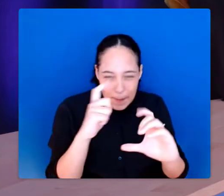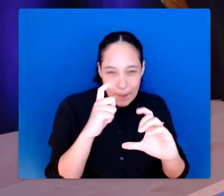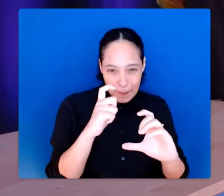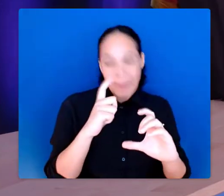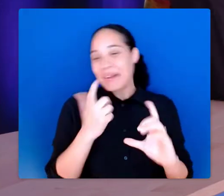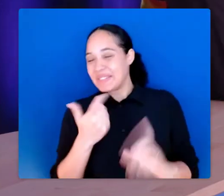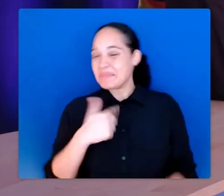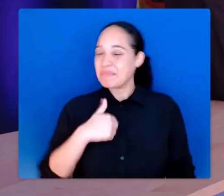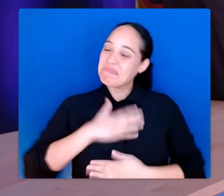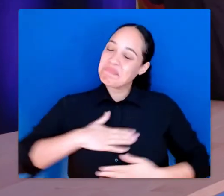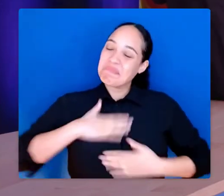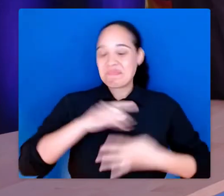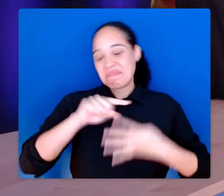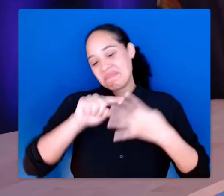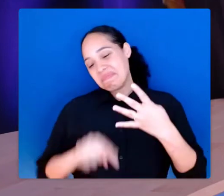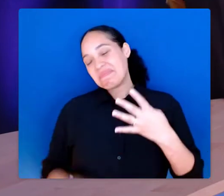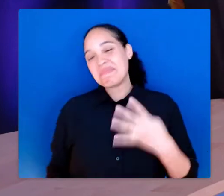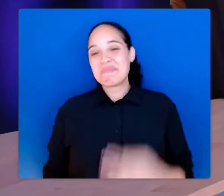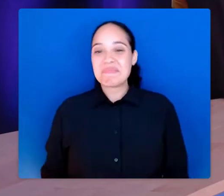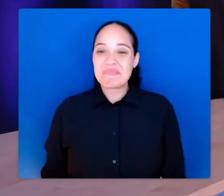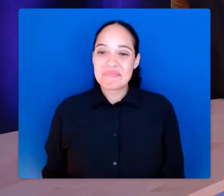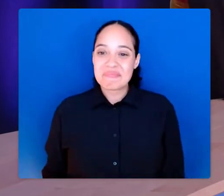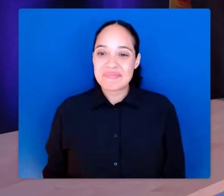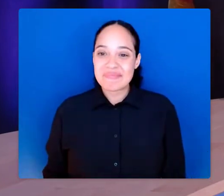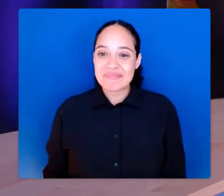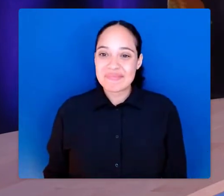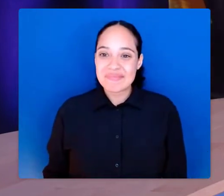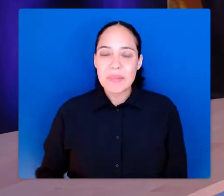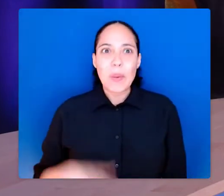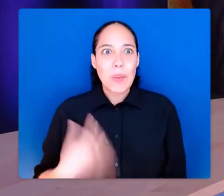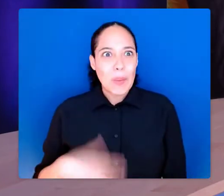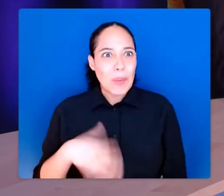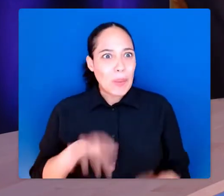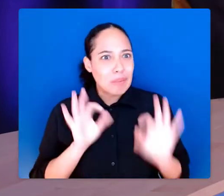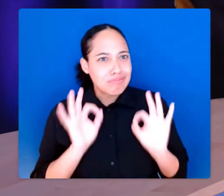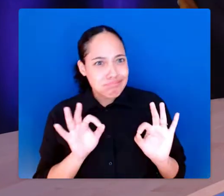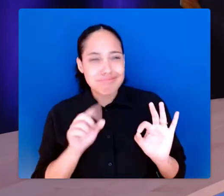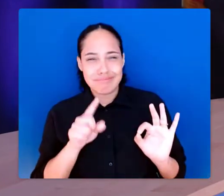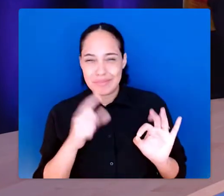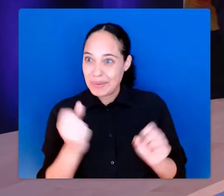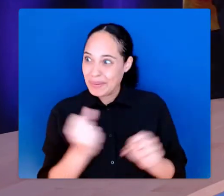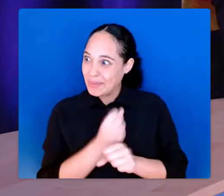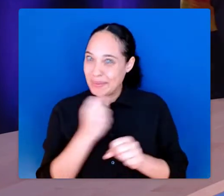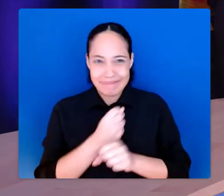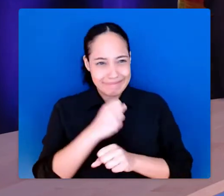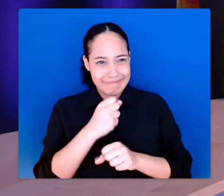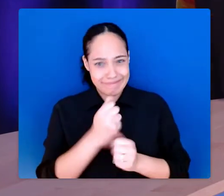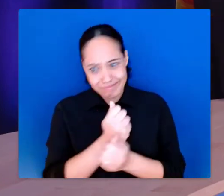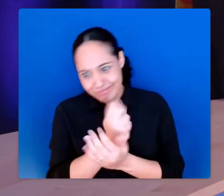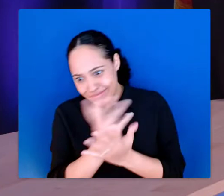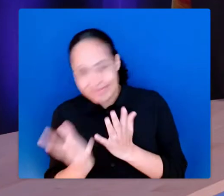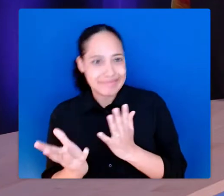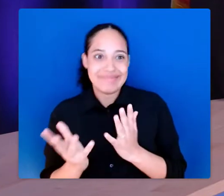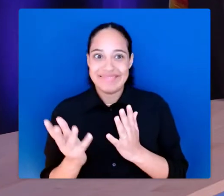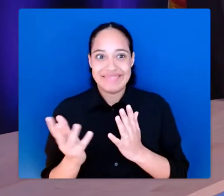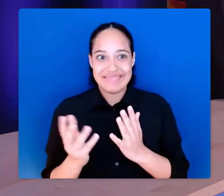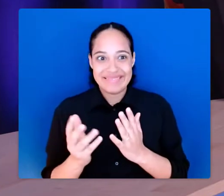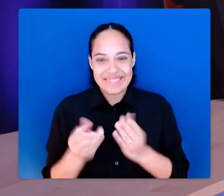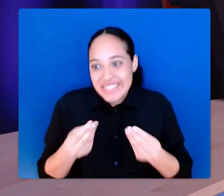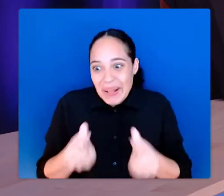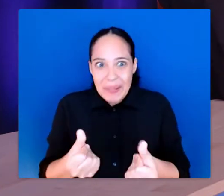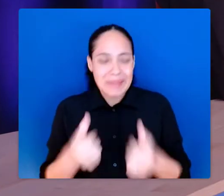What do they actually do? What did they study? And what did they need to do to get into this point in their career? And today, I'm talking to